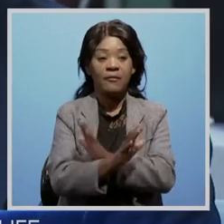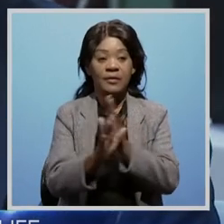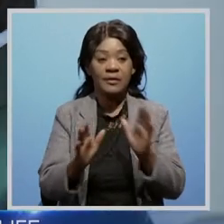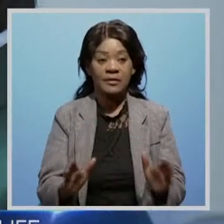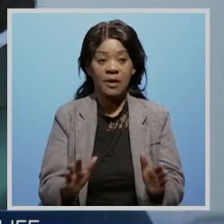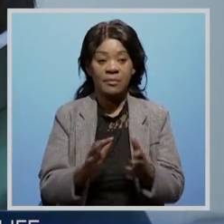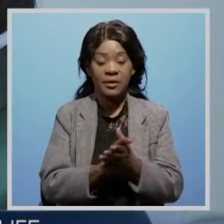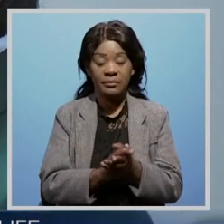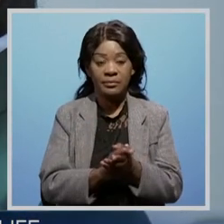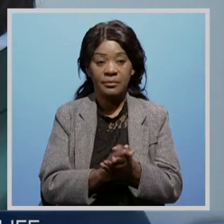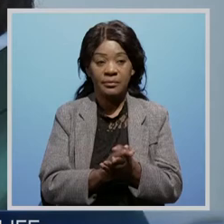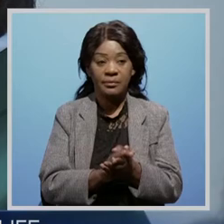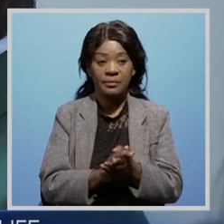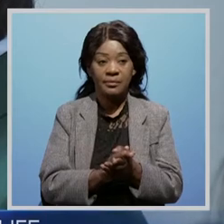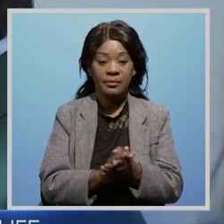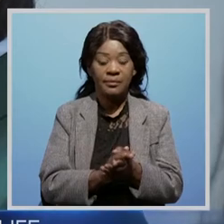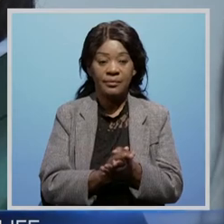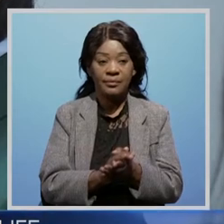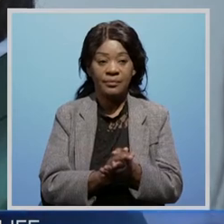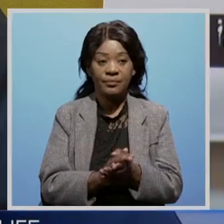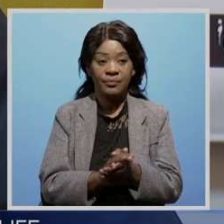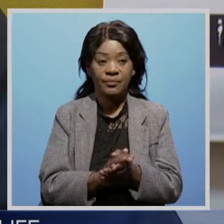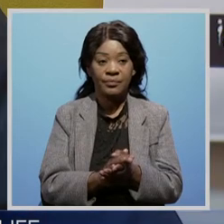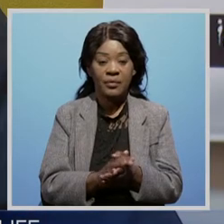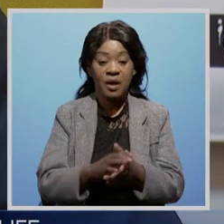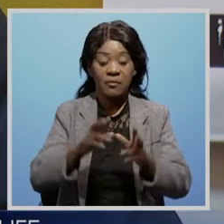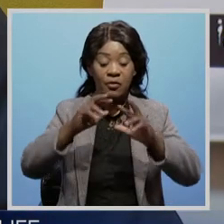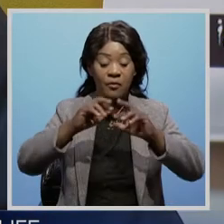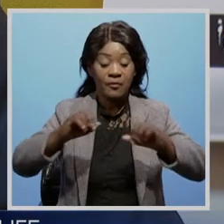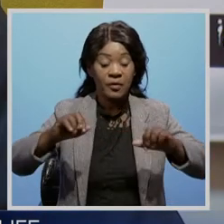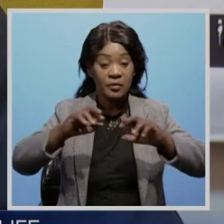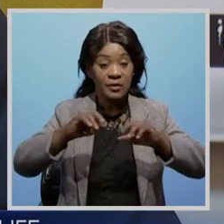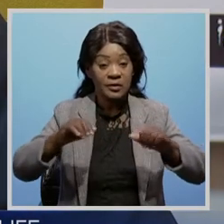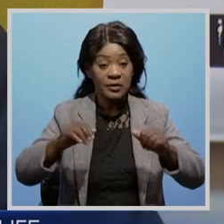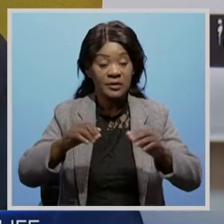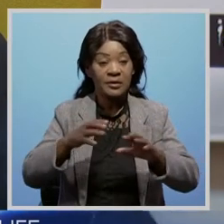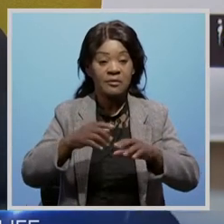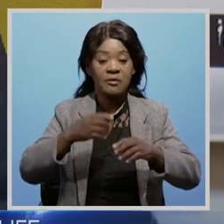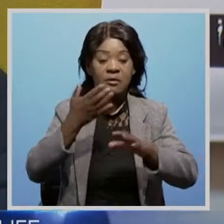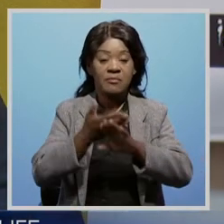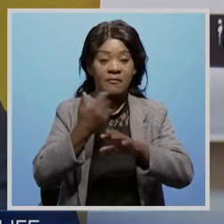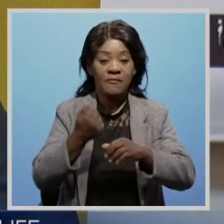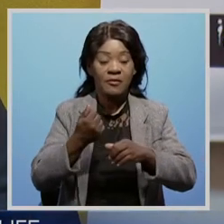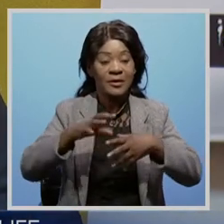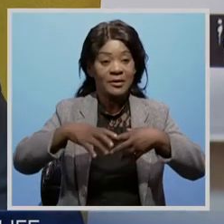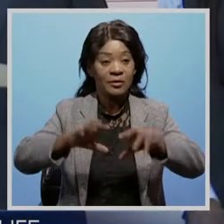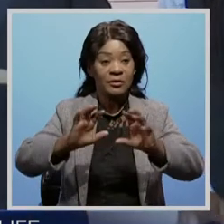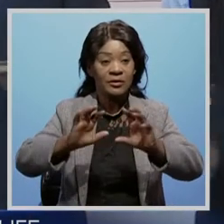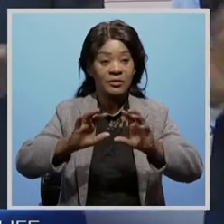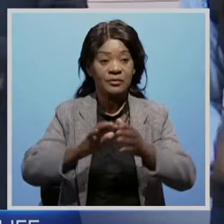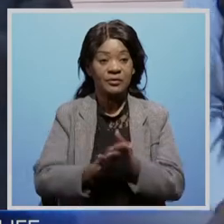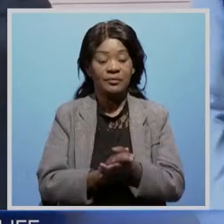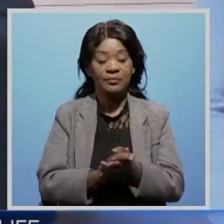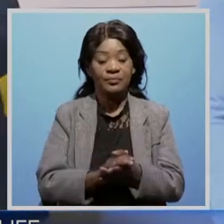proper due diligence and due process before research reaches the stage where you have human subjects.